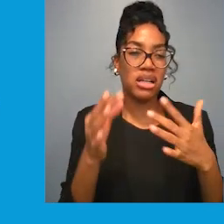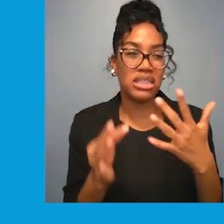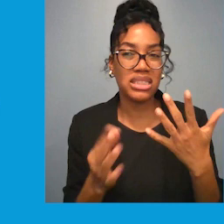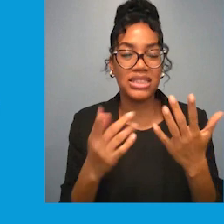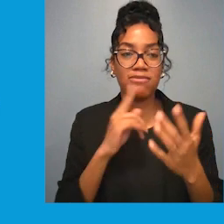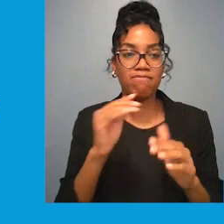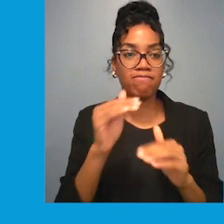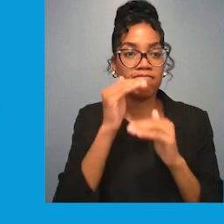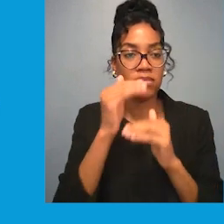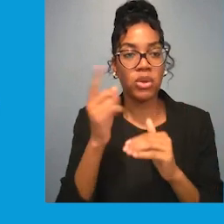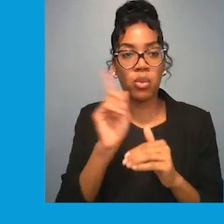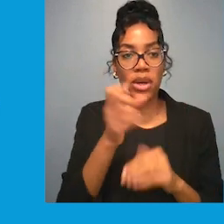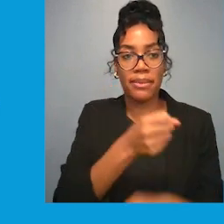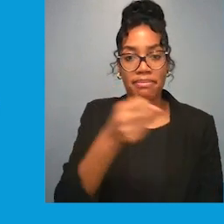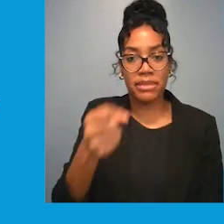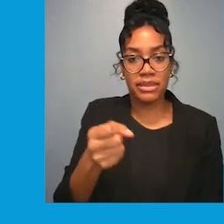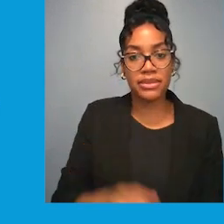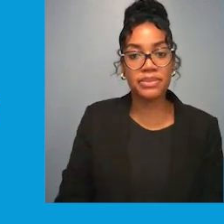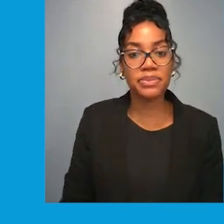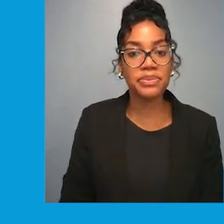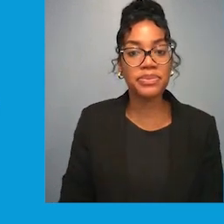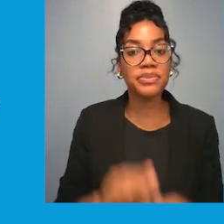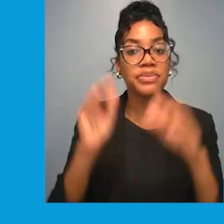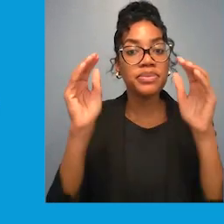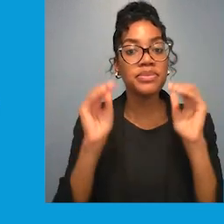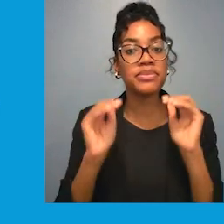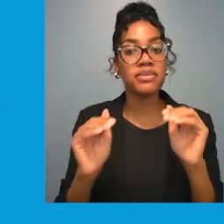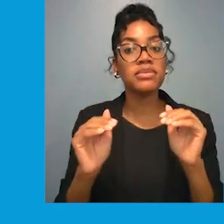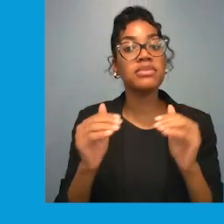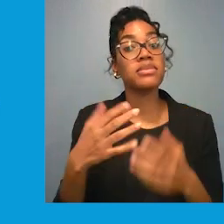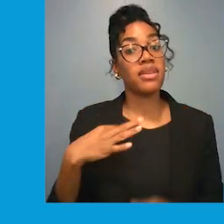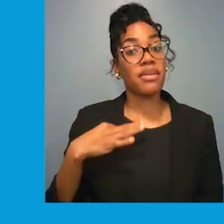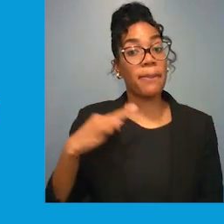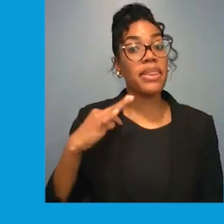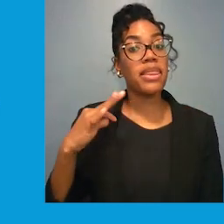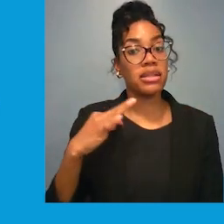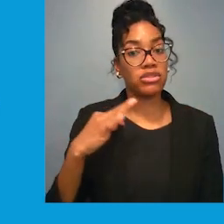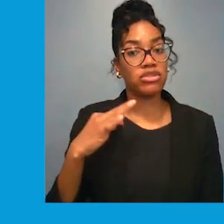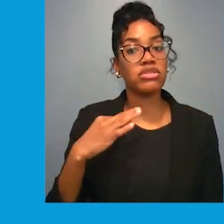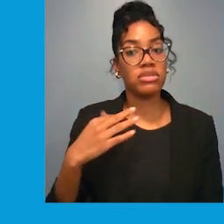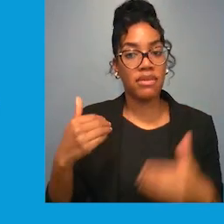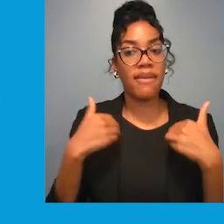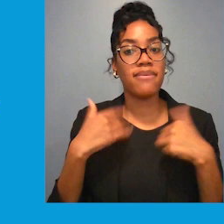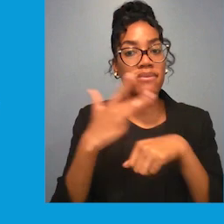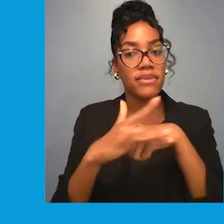Additionally, foreign nationals are eligible for both the executive and the legislative branch.